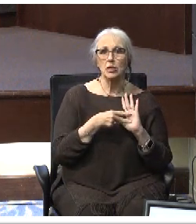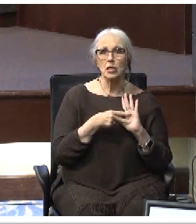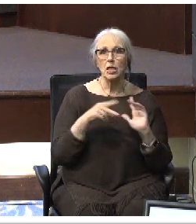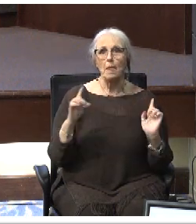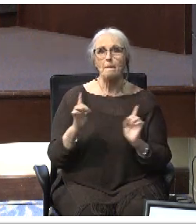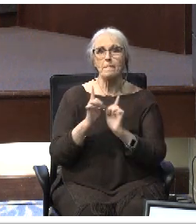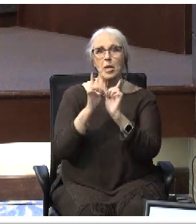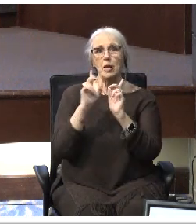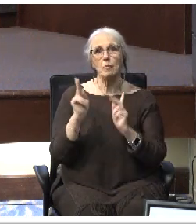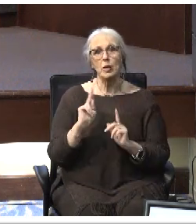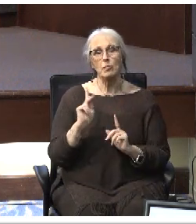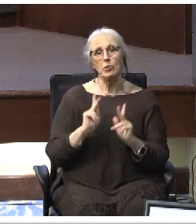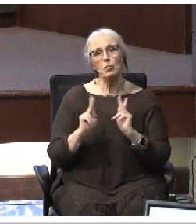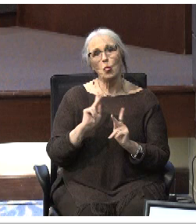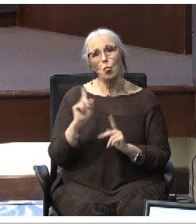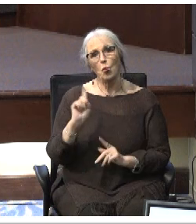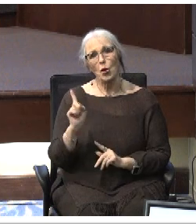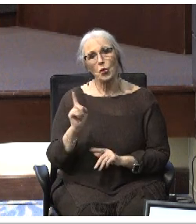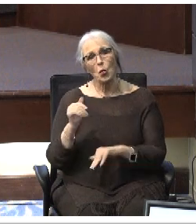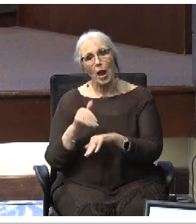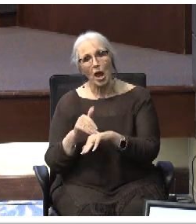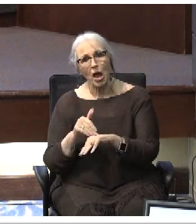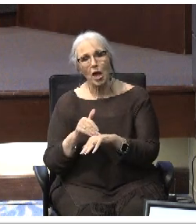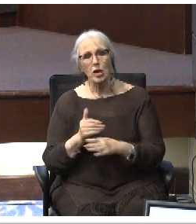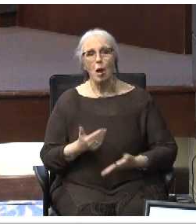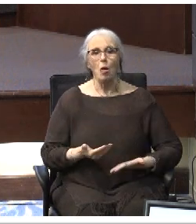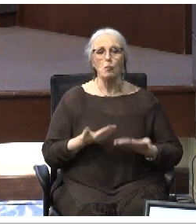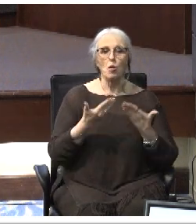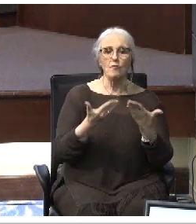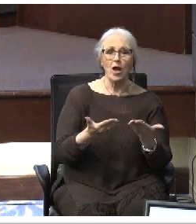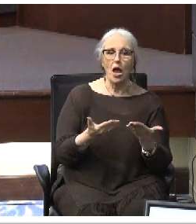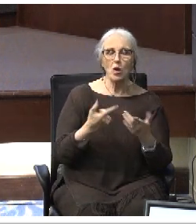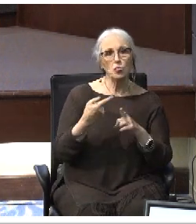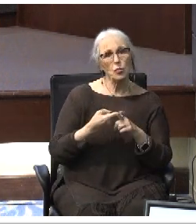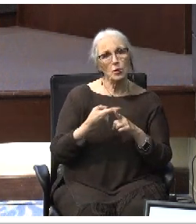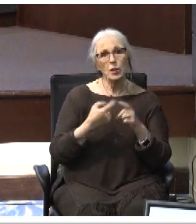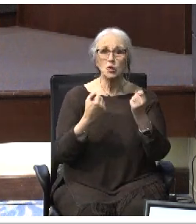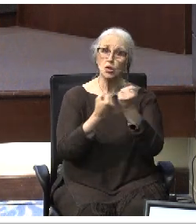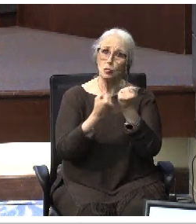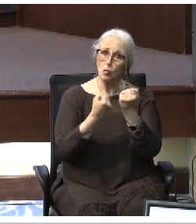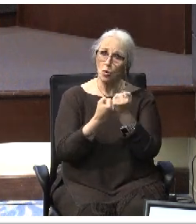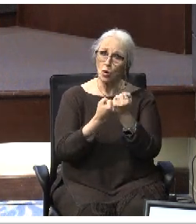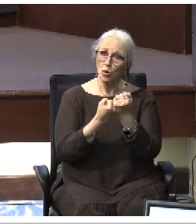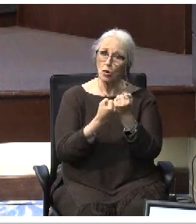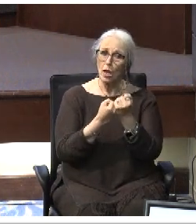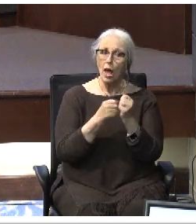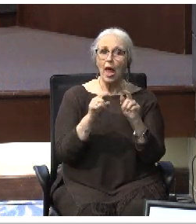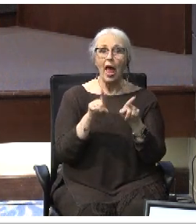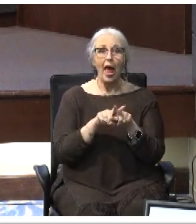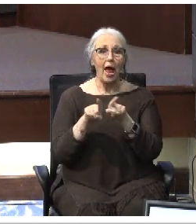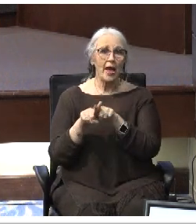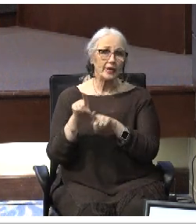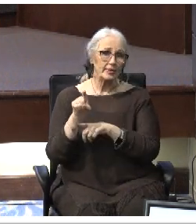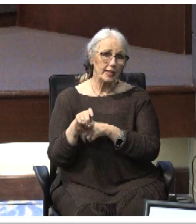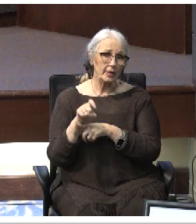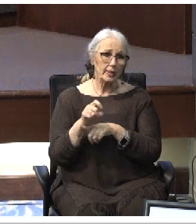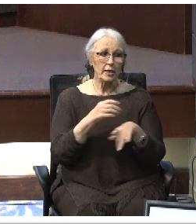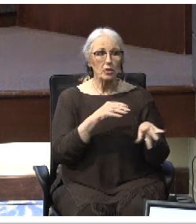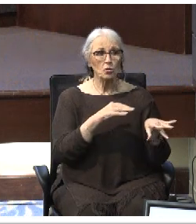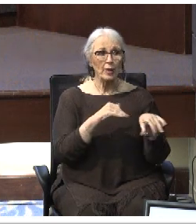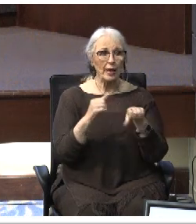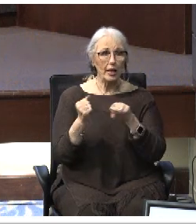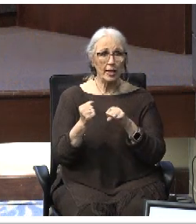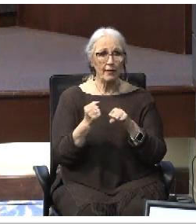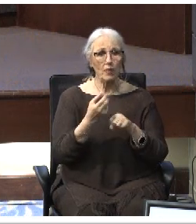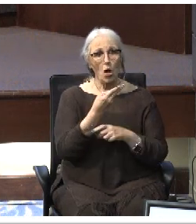they're at and provide as little rental assistance and support as needed to take them out of their homeless situation